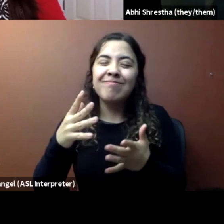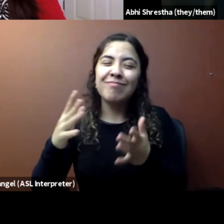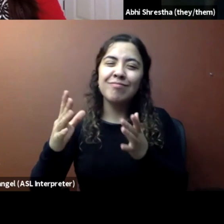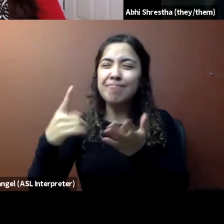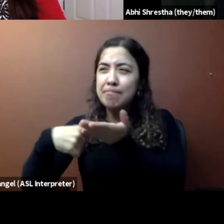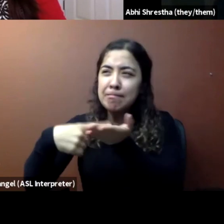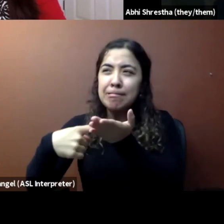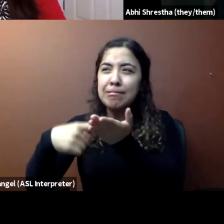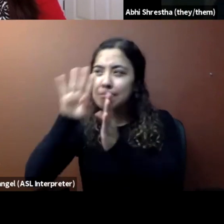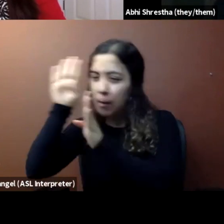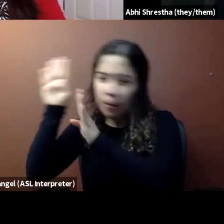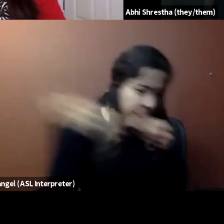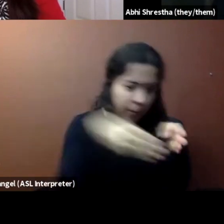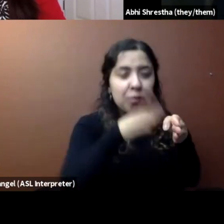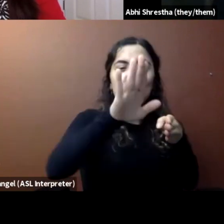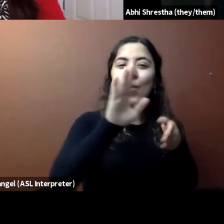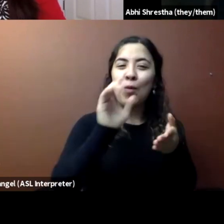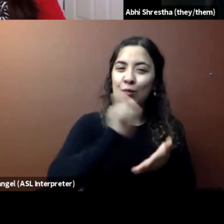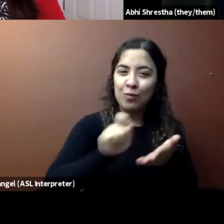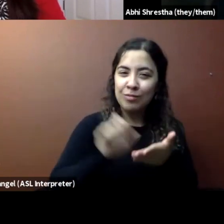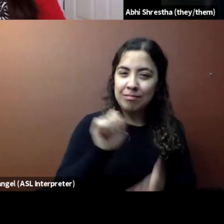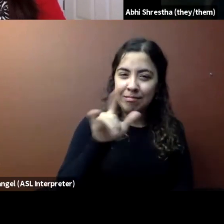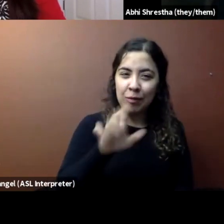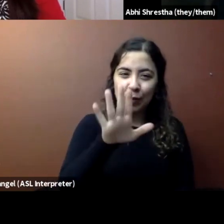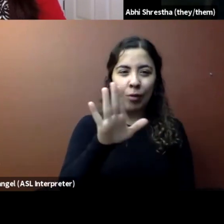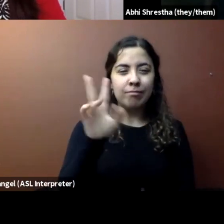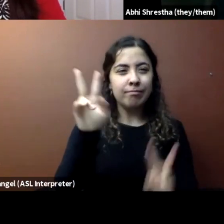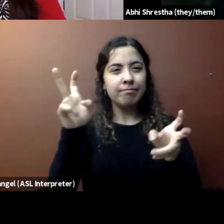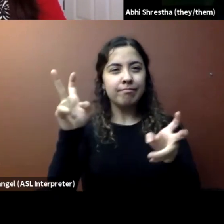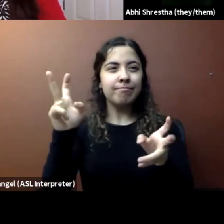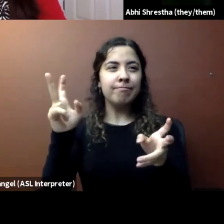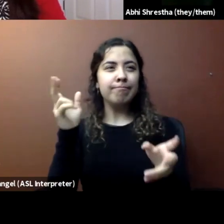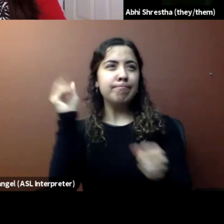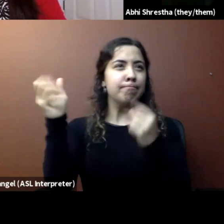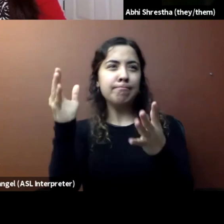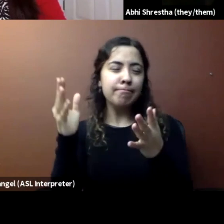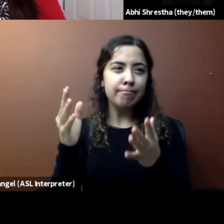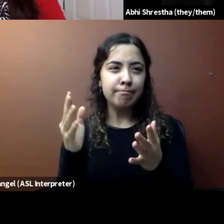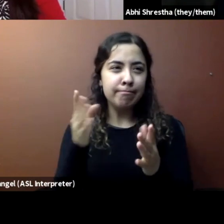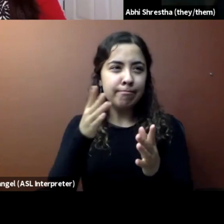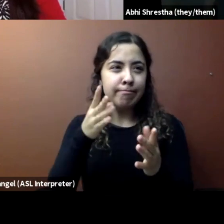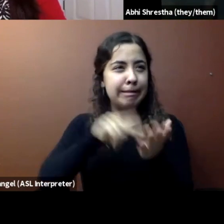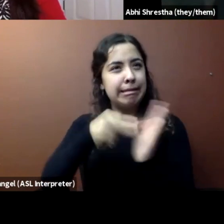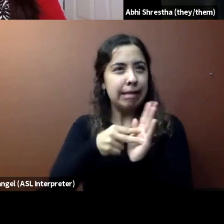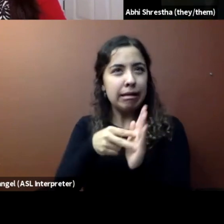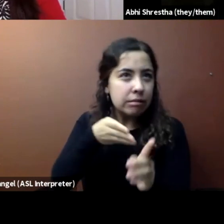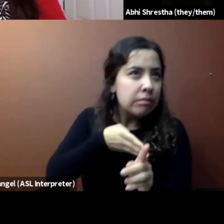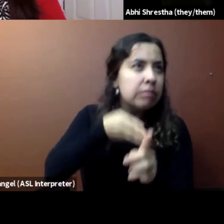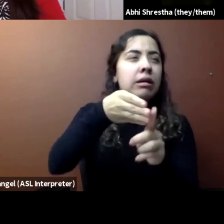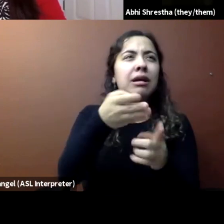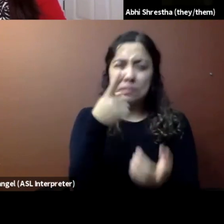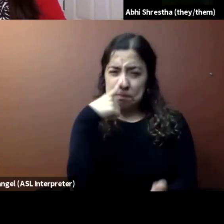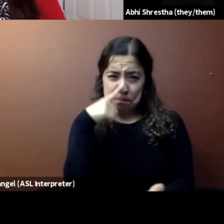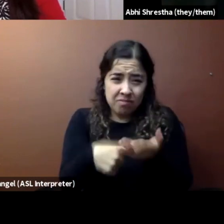writing style or your voice. Could you talk a little bit about like how you navigate your